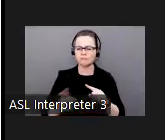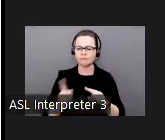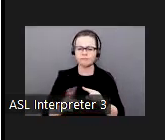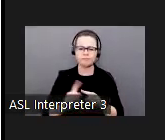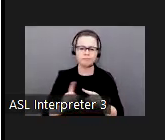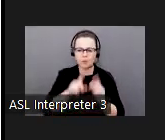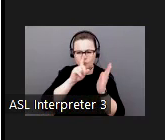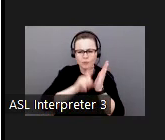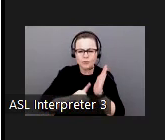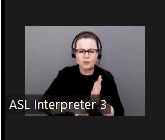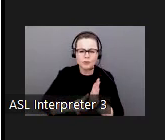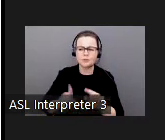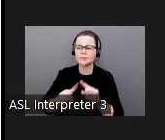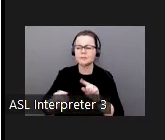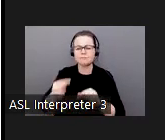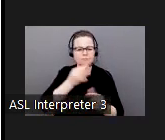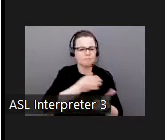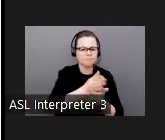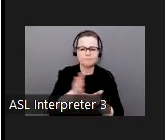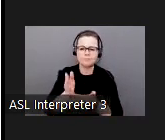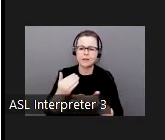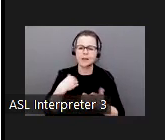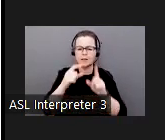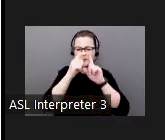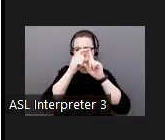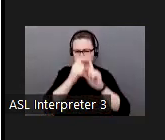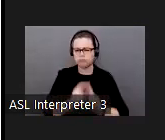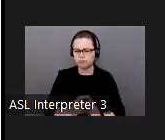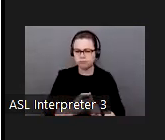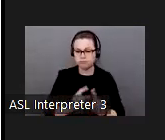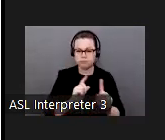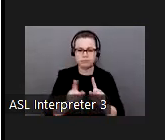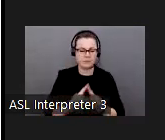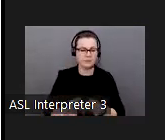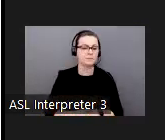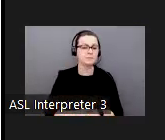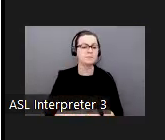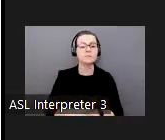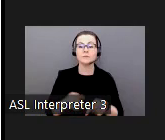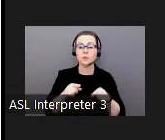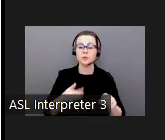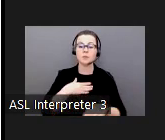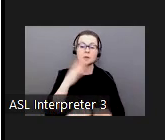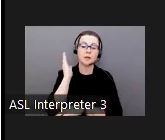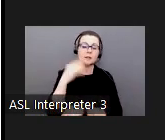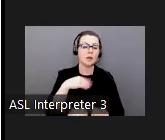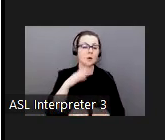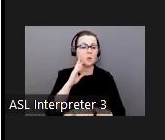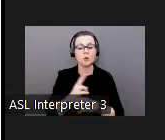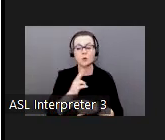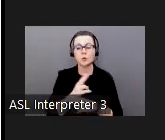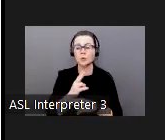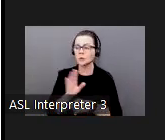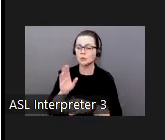in different disciplines. So you'll see different times in my presentation, I'm using the language the